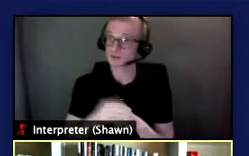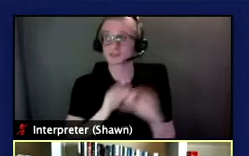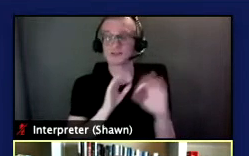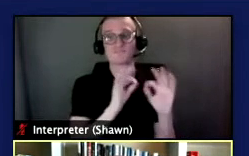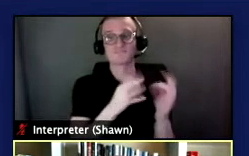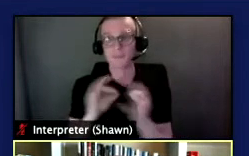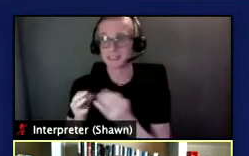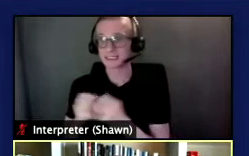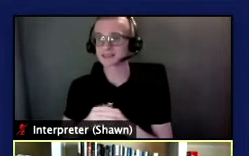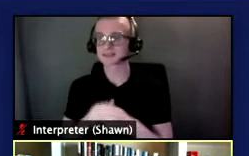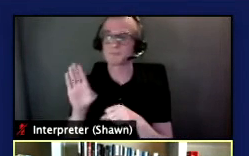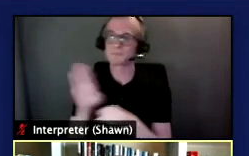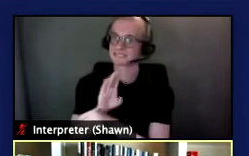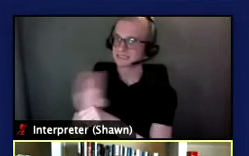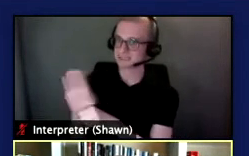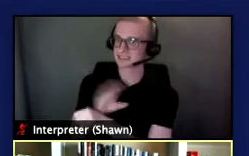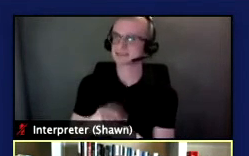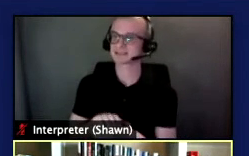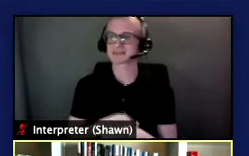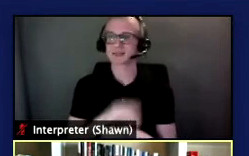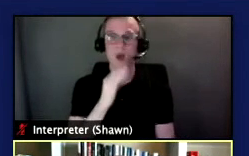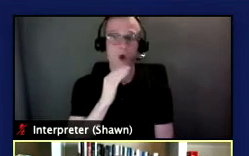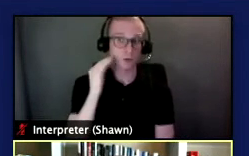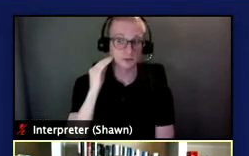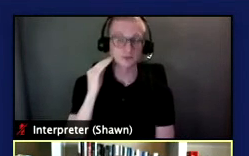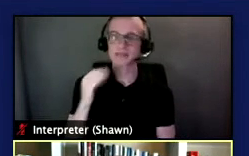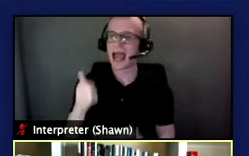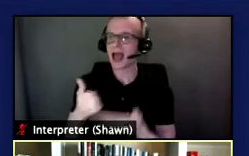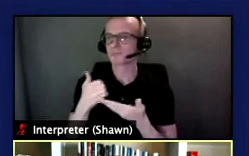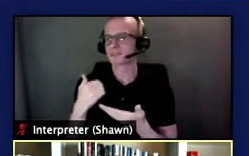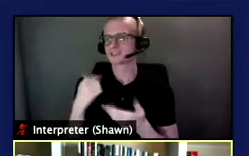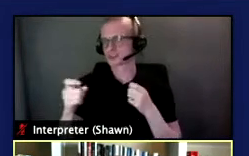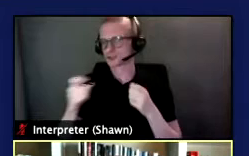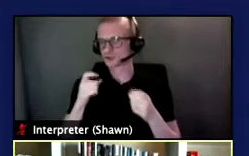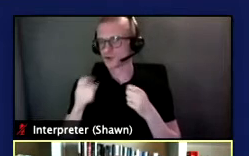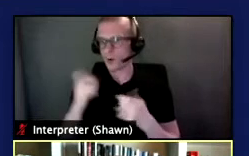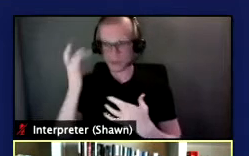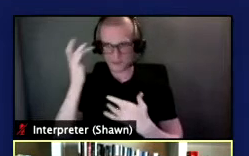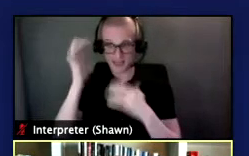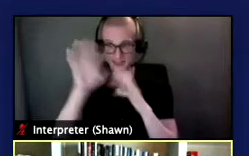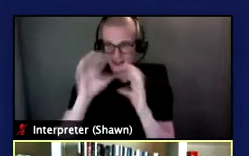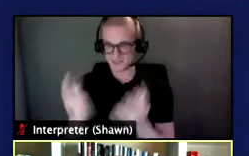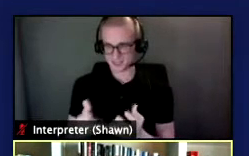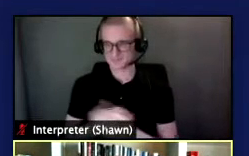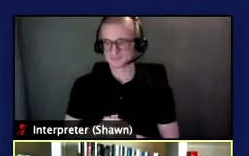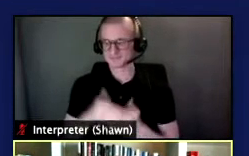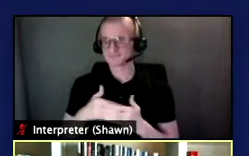businesses, so that we can control this pandemic. Next slide.